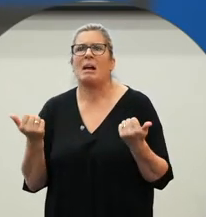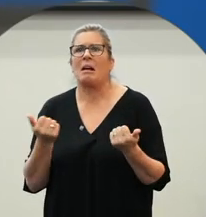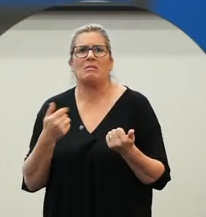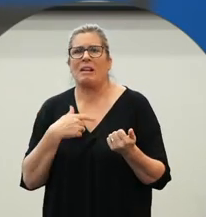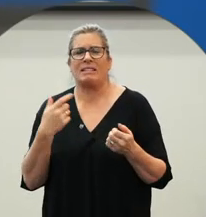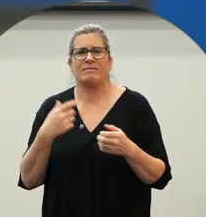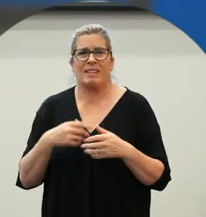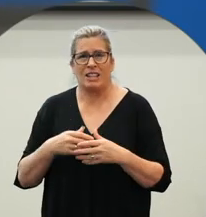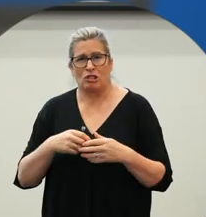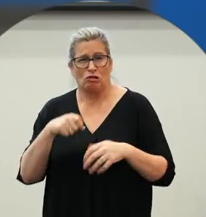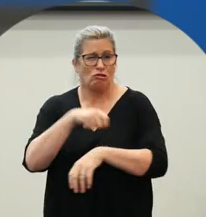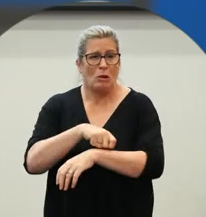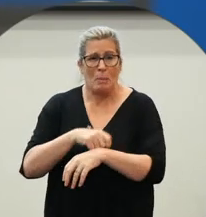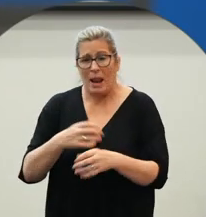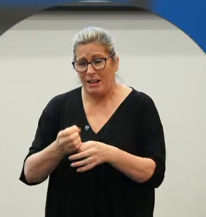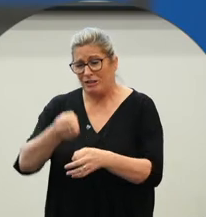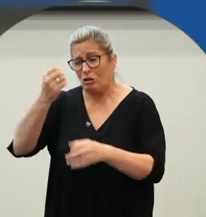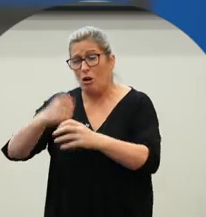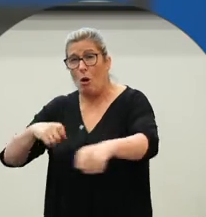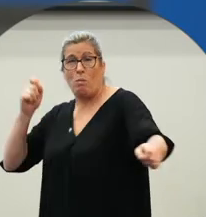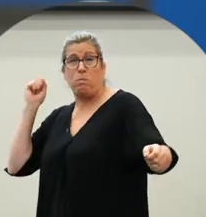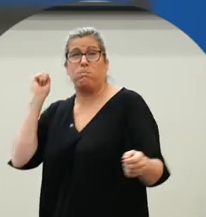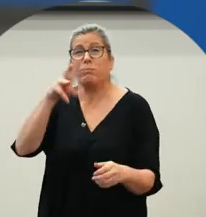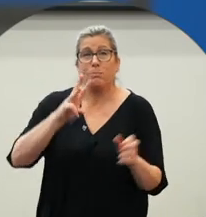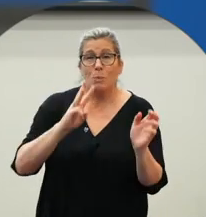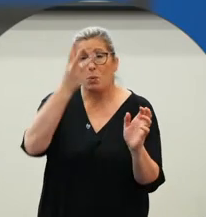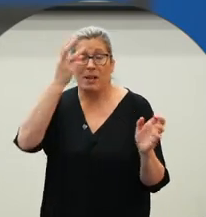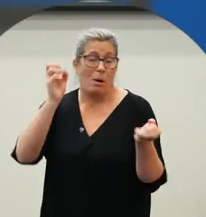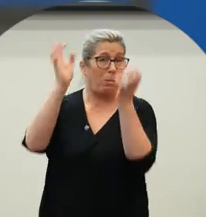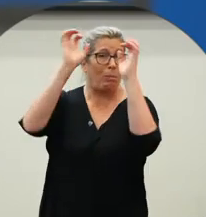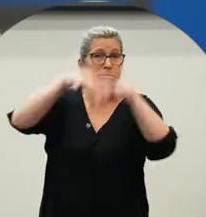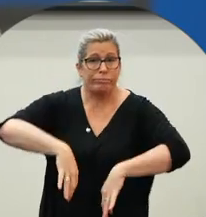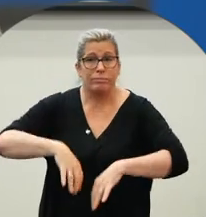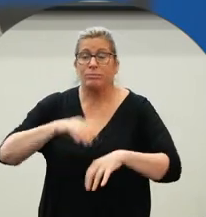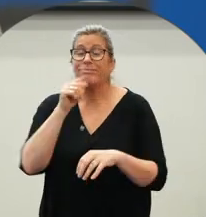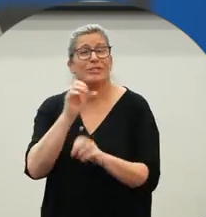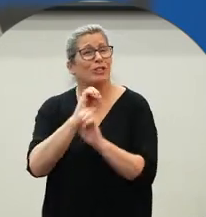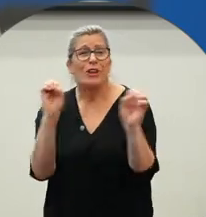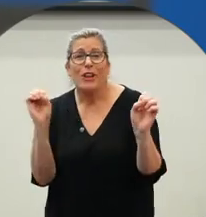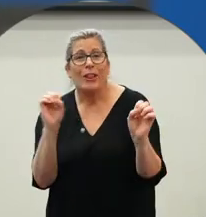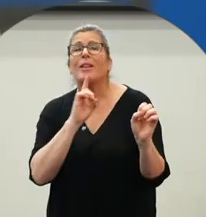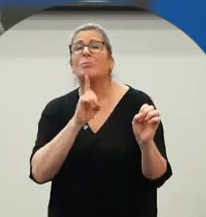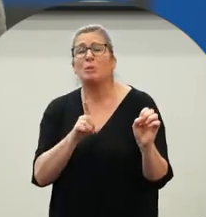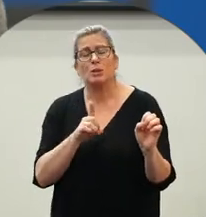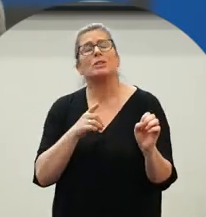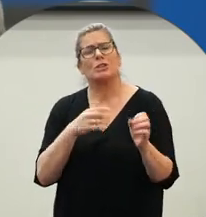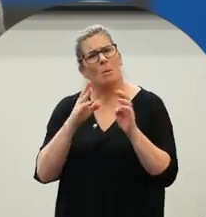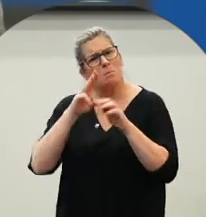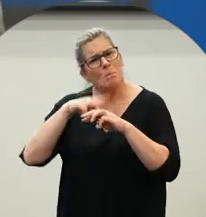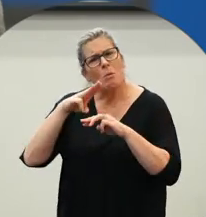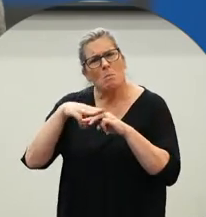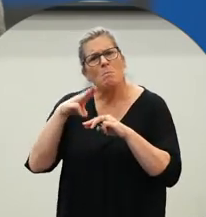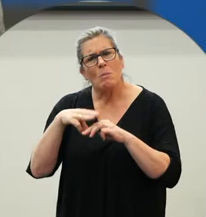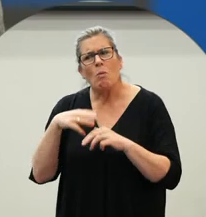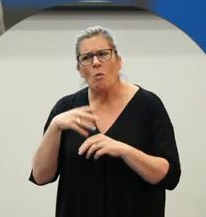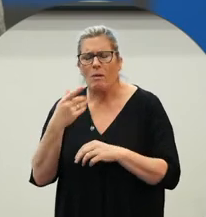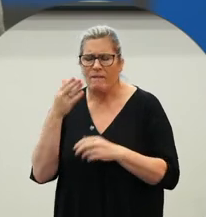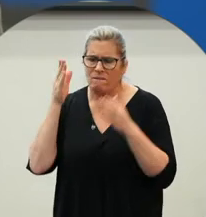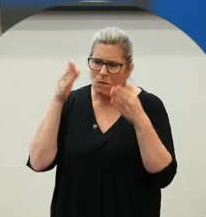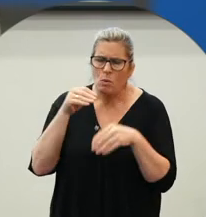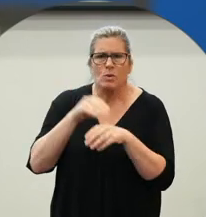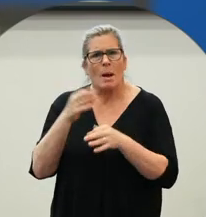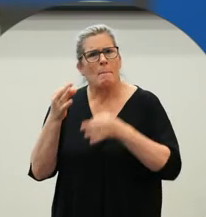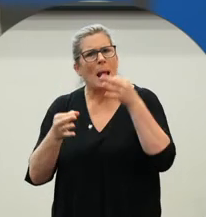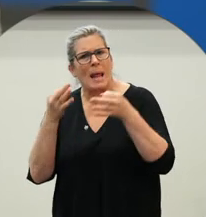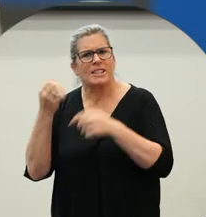out a window or anything for a laugh while drunk. There was none of that. But she was always increasingly becoming more and more focused on political rebellion, even within